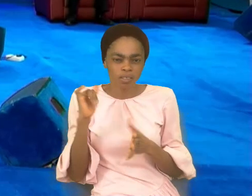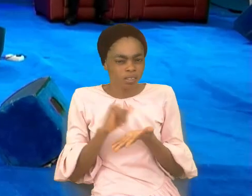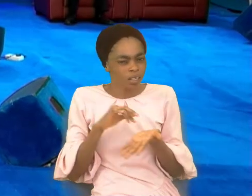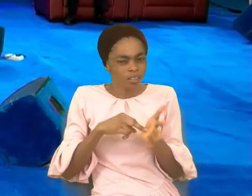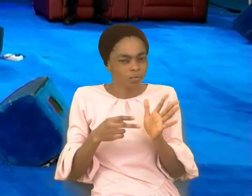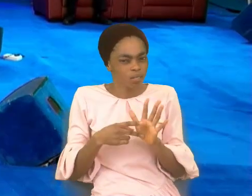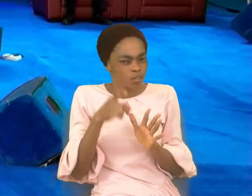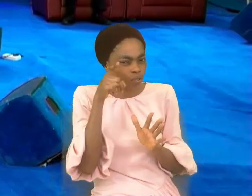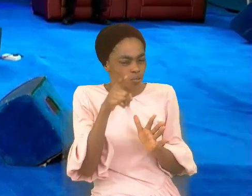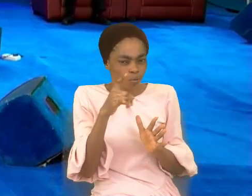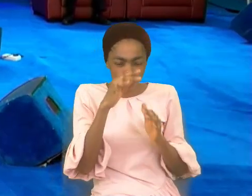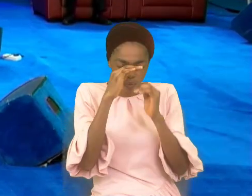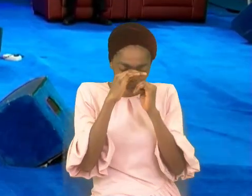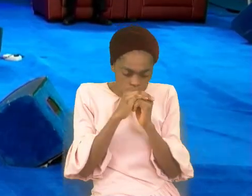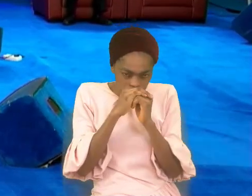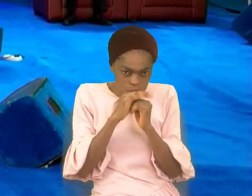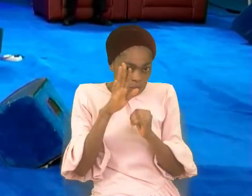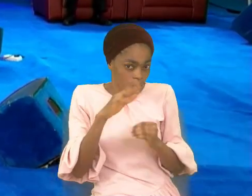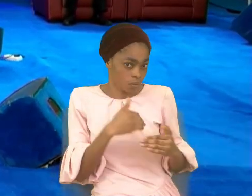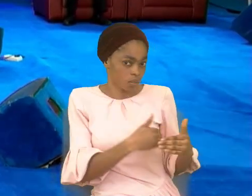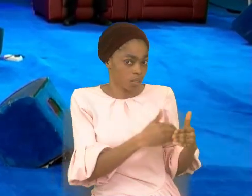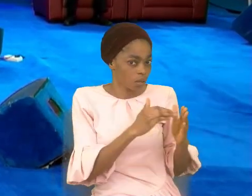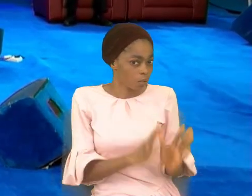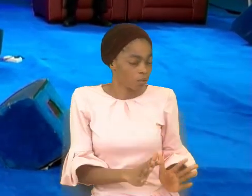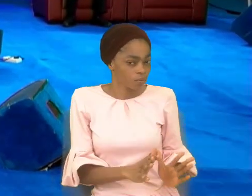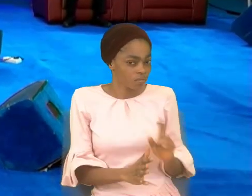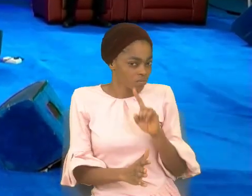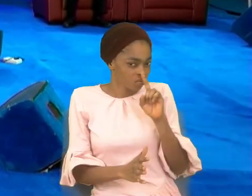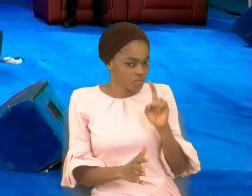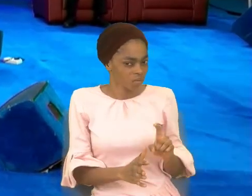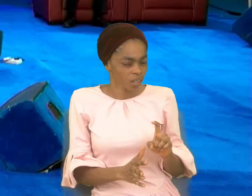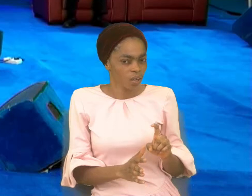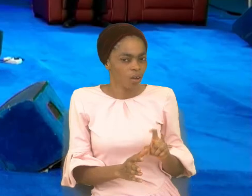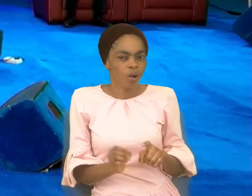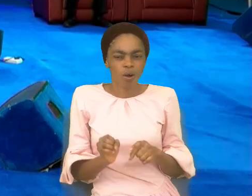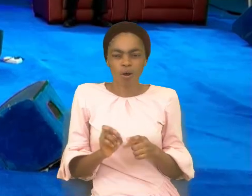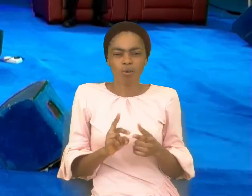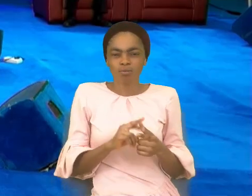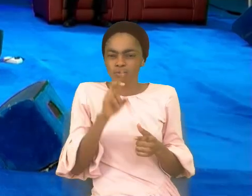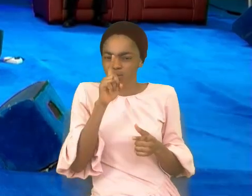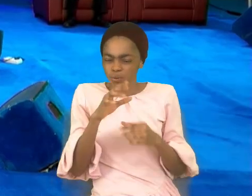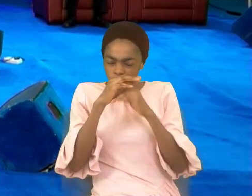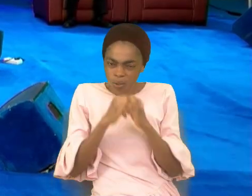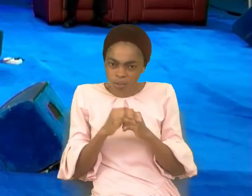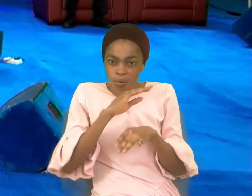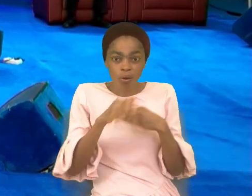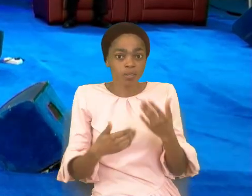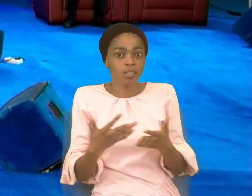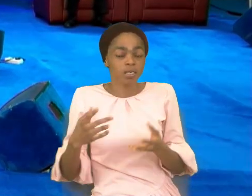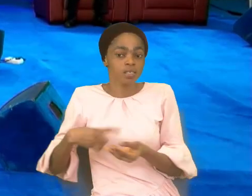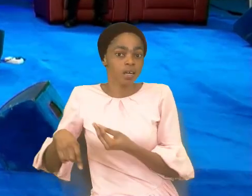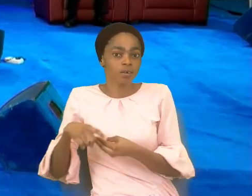worship all the things around you. Or you worship yourself, a mere creature